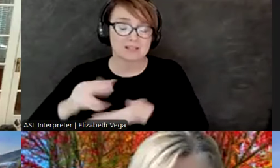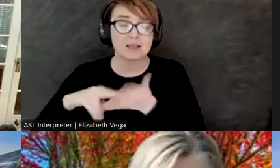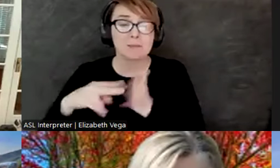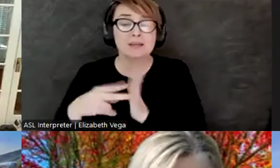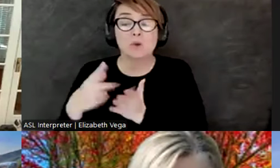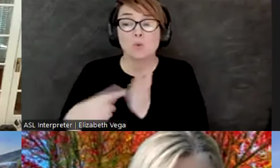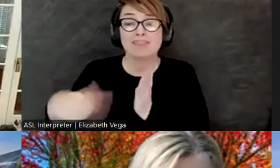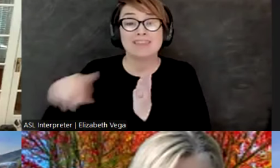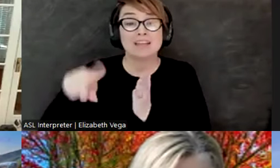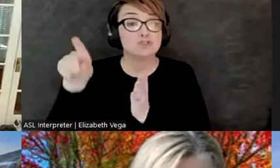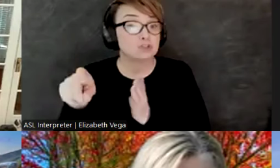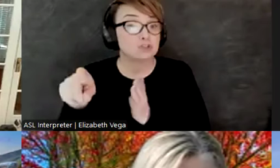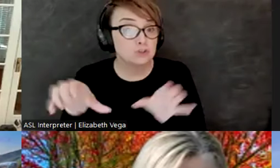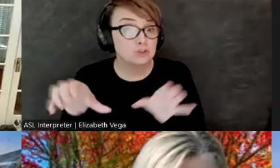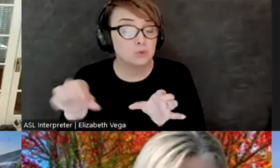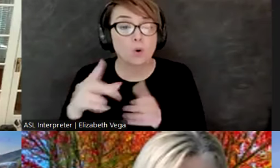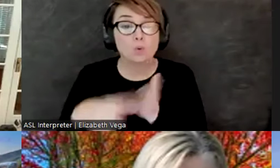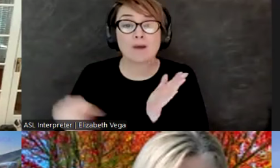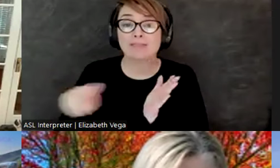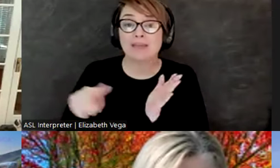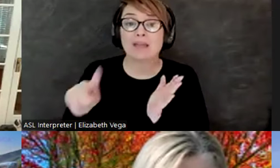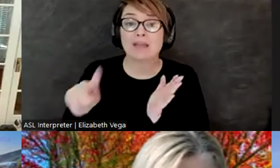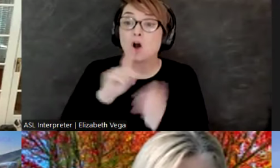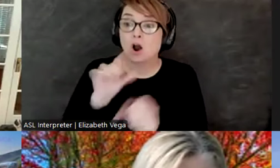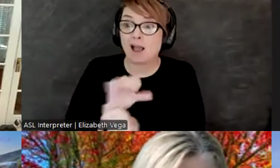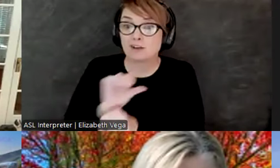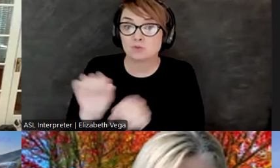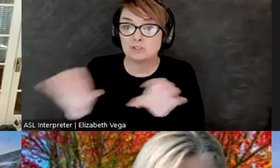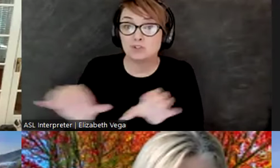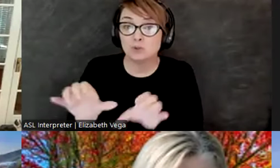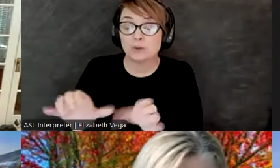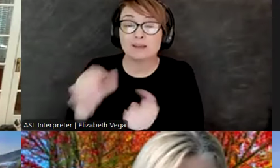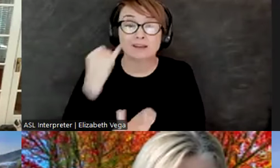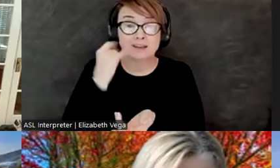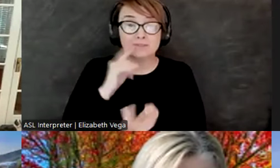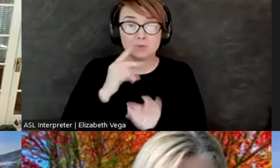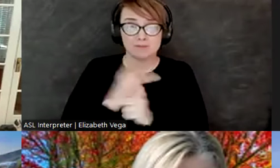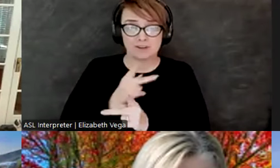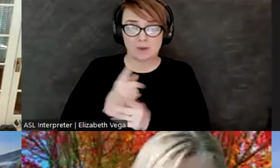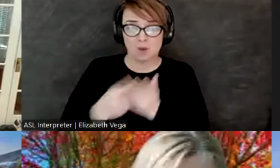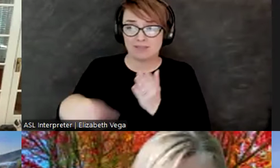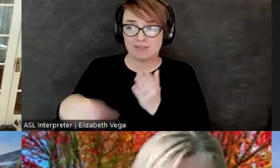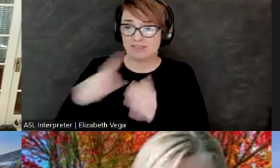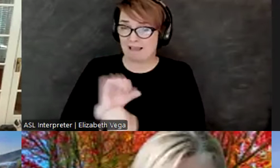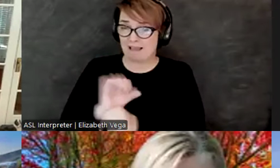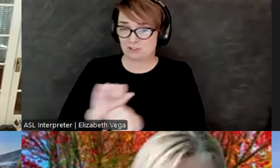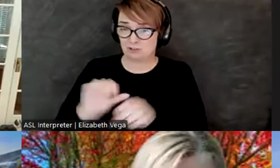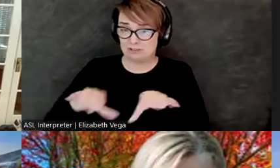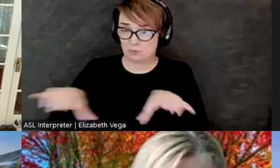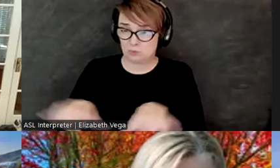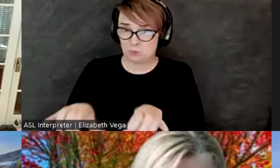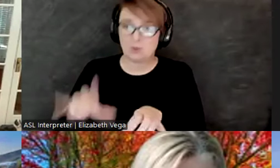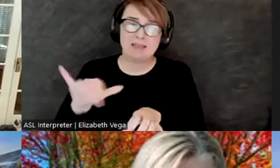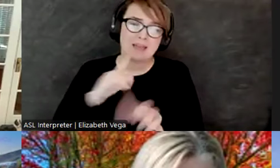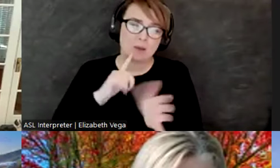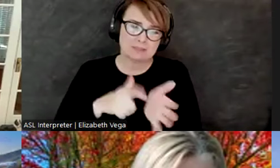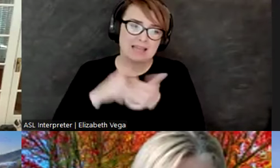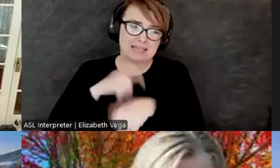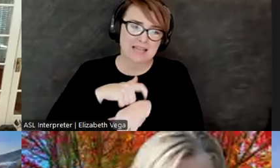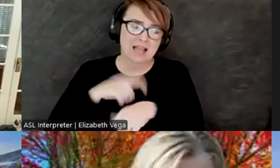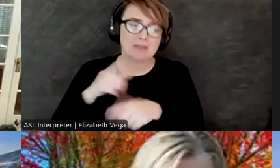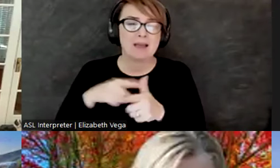actually doing. Because if we're going to figure out what they're actually doing, that's going to take time. And how do we do, how